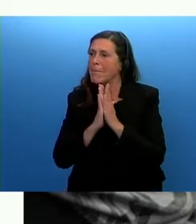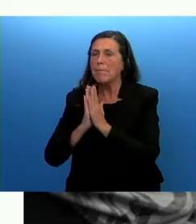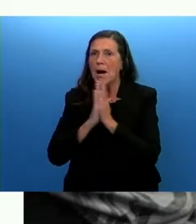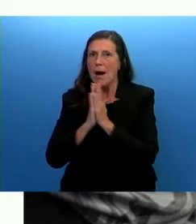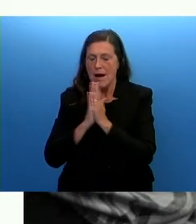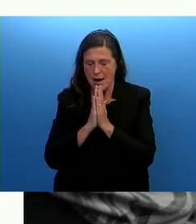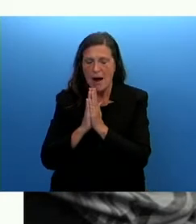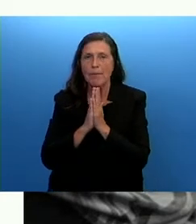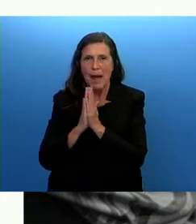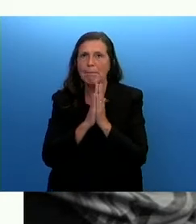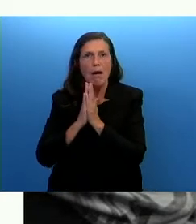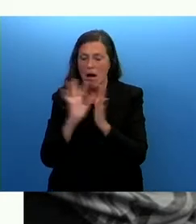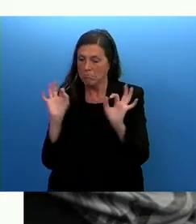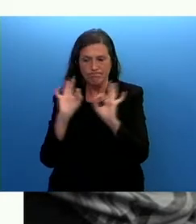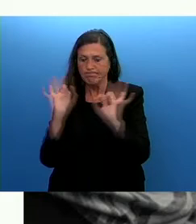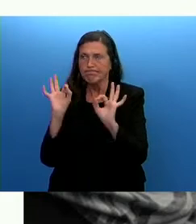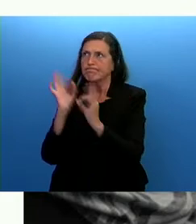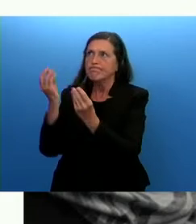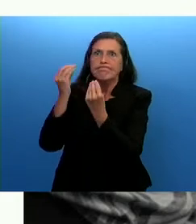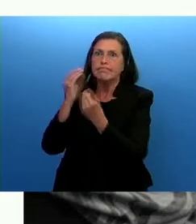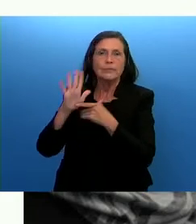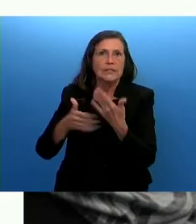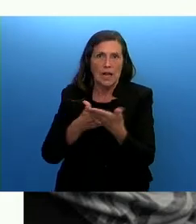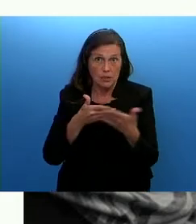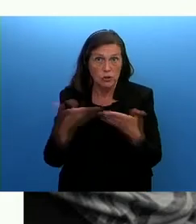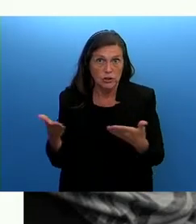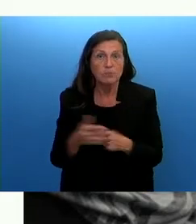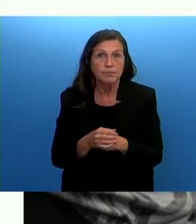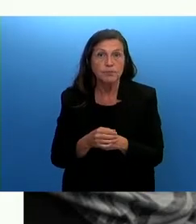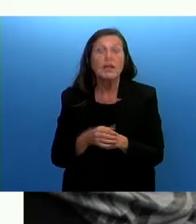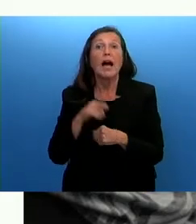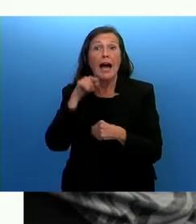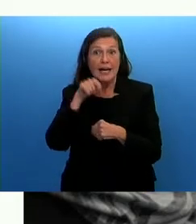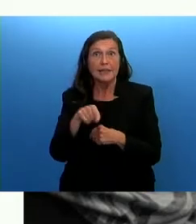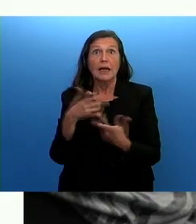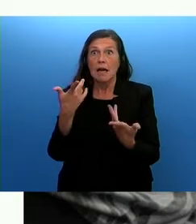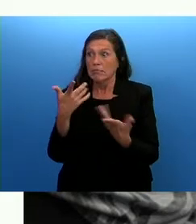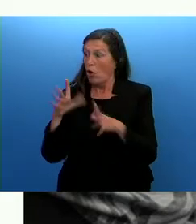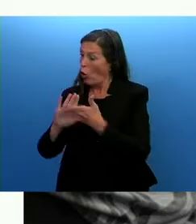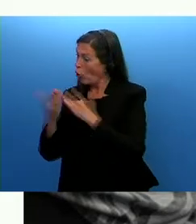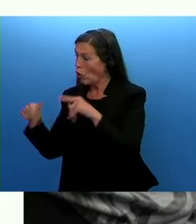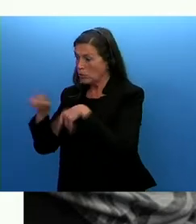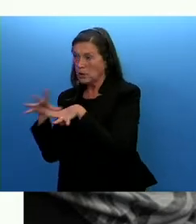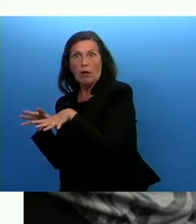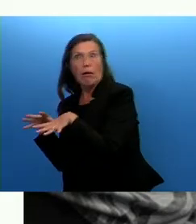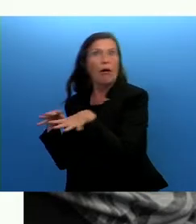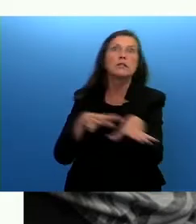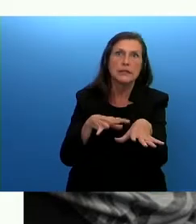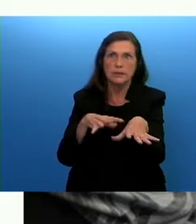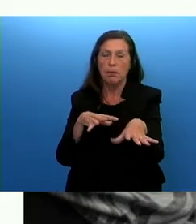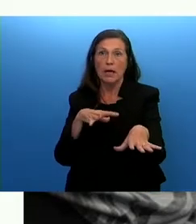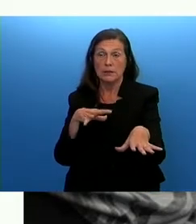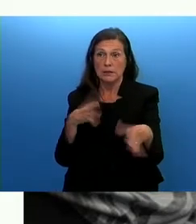own sign language, something I imagine many of you are aware does happen in displaced communities. This, of course,